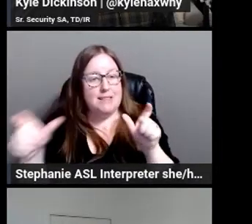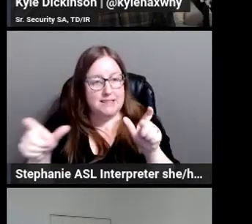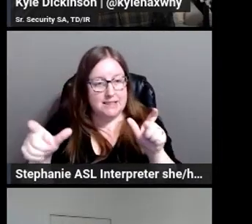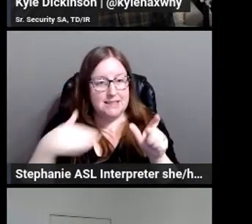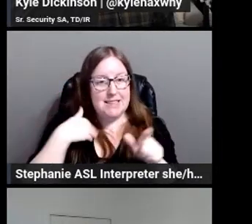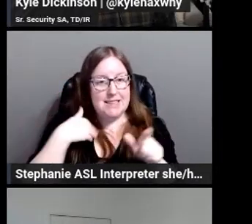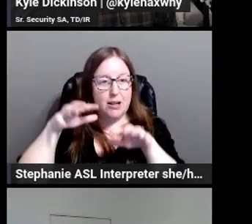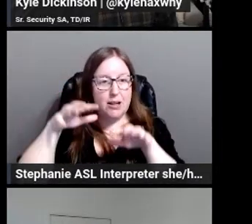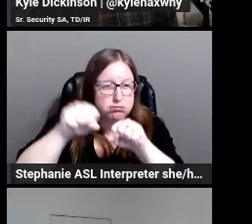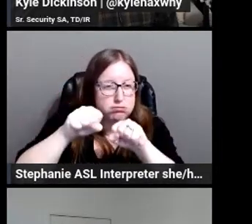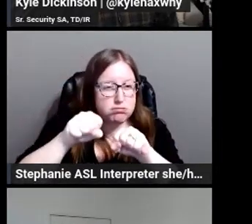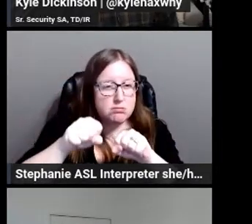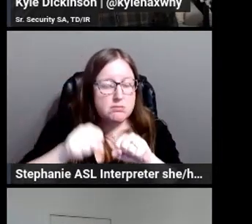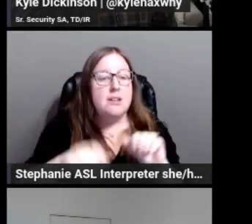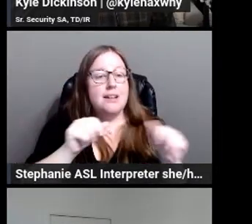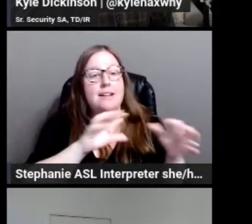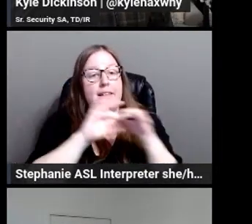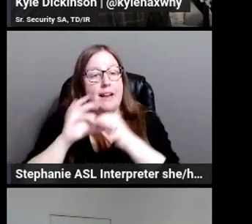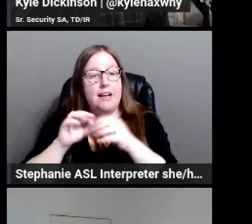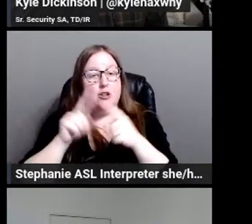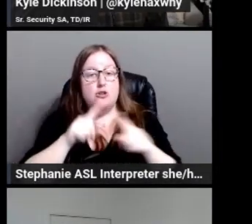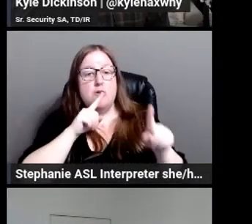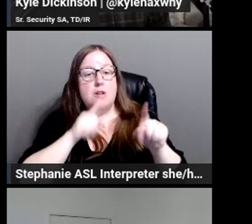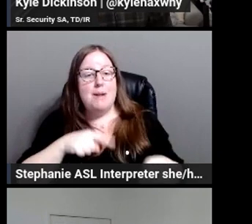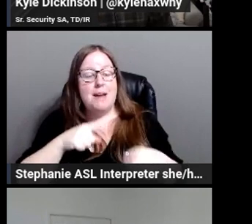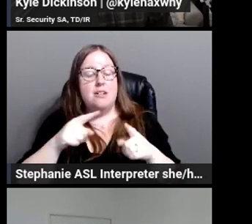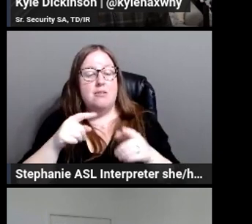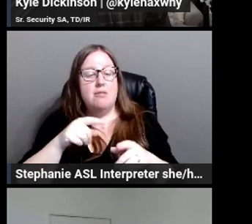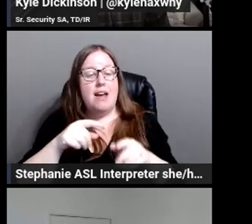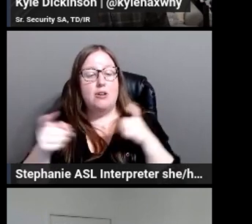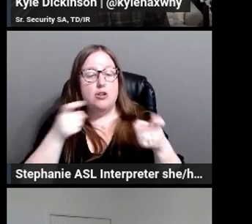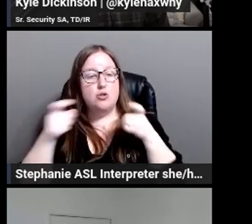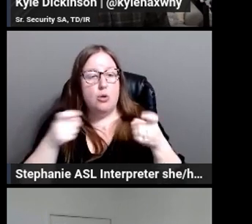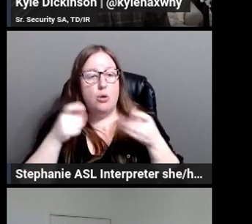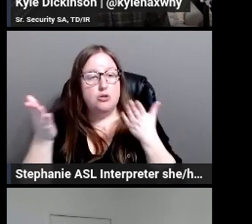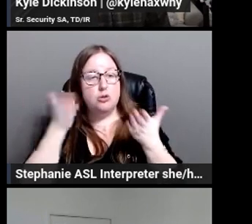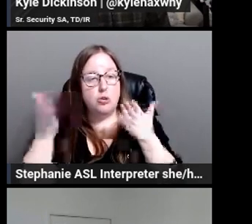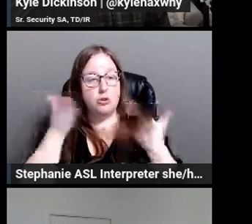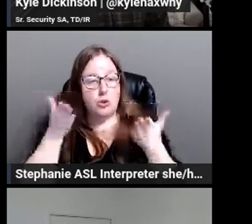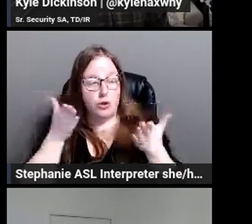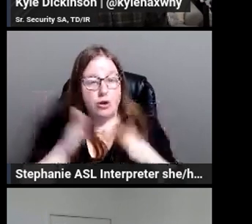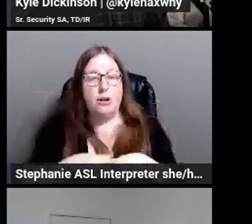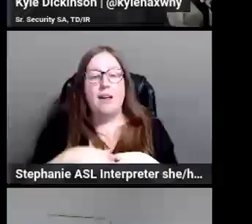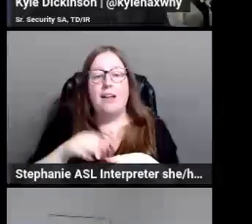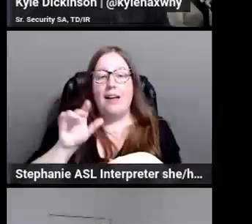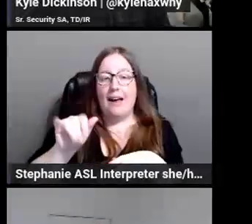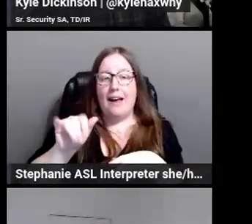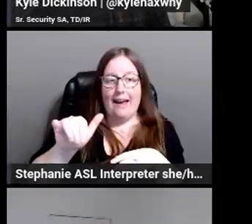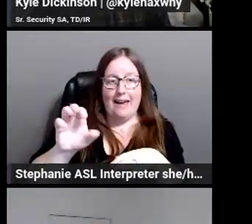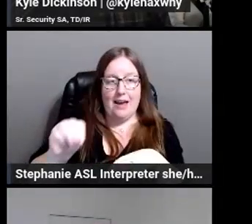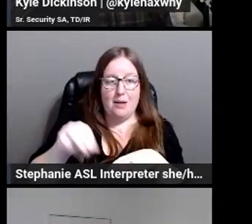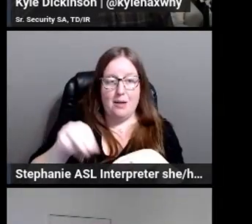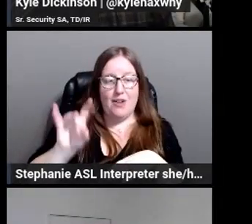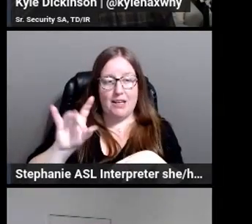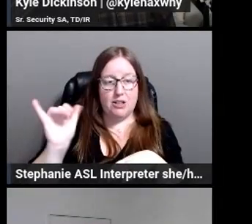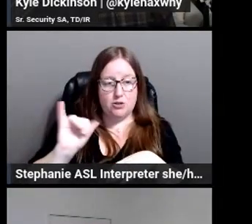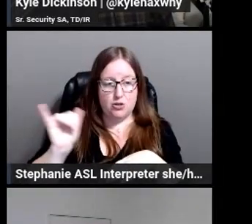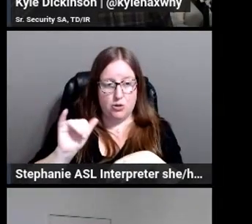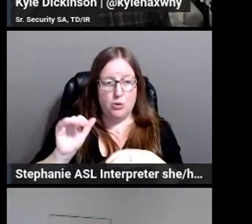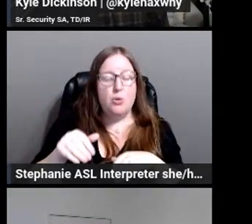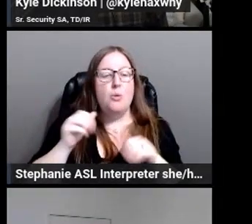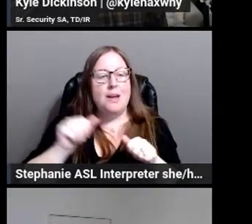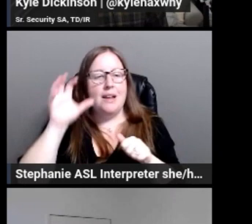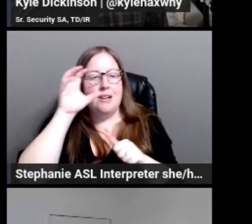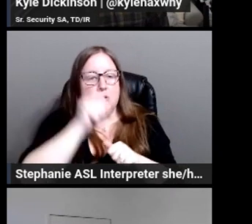attack, also connected to a command and control server. It also, through an IAM finding, assumed